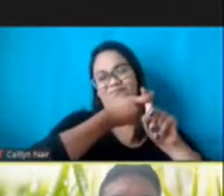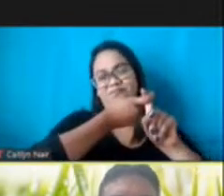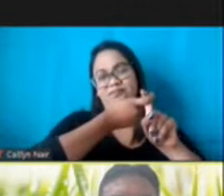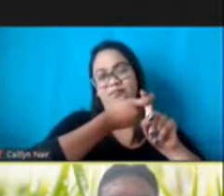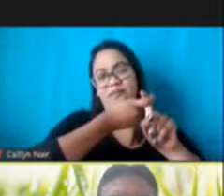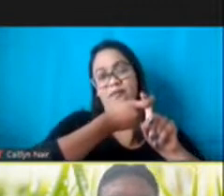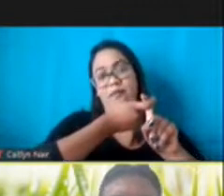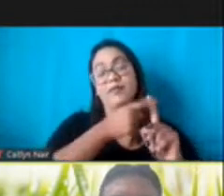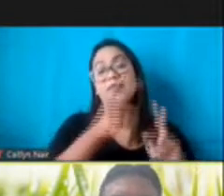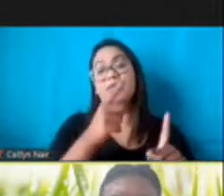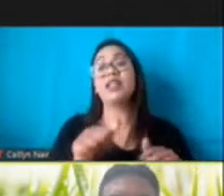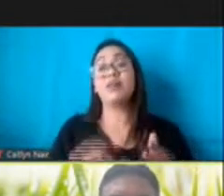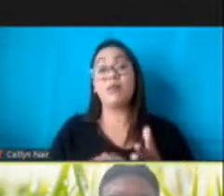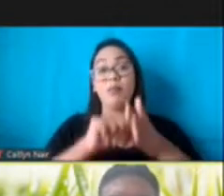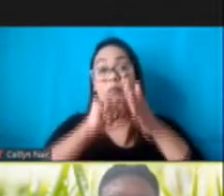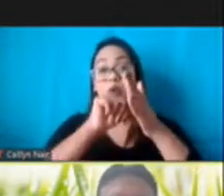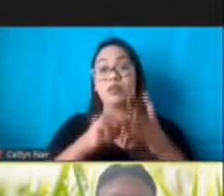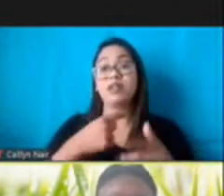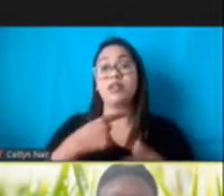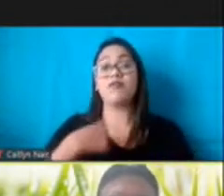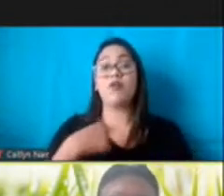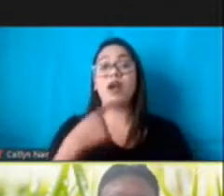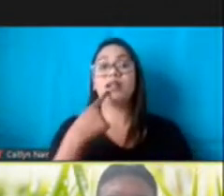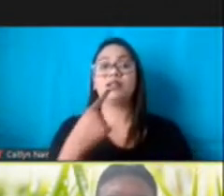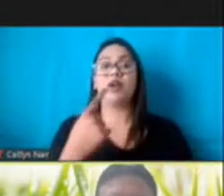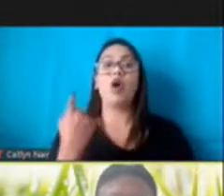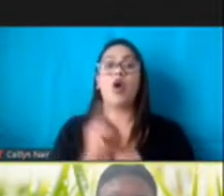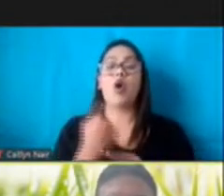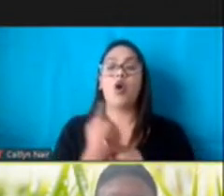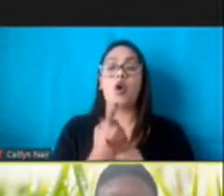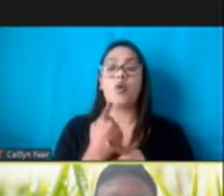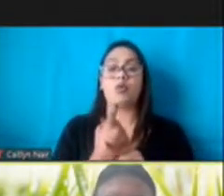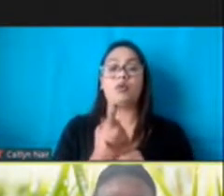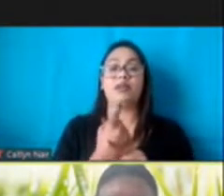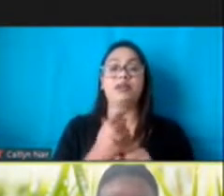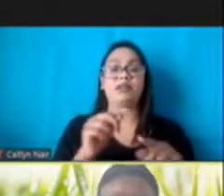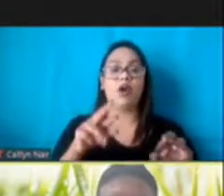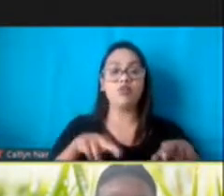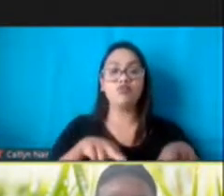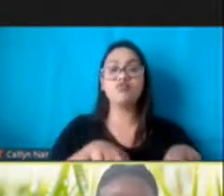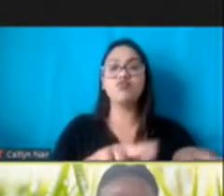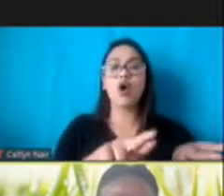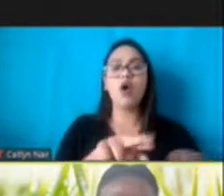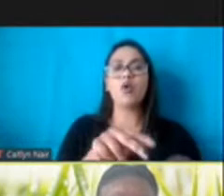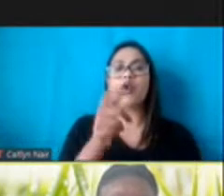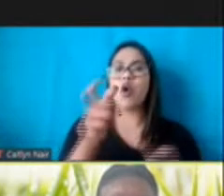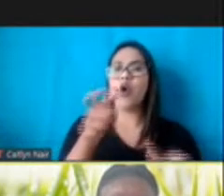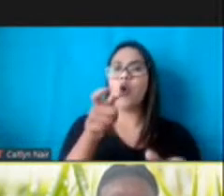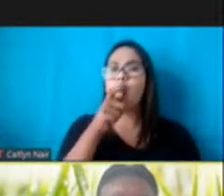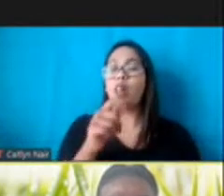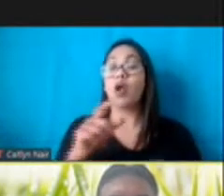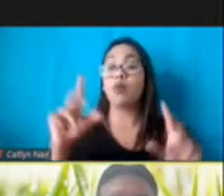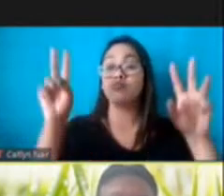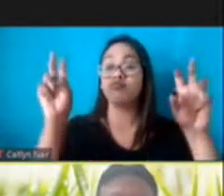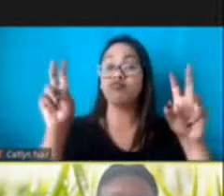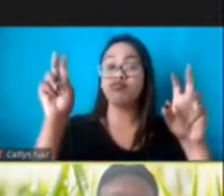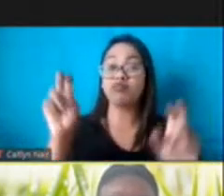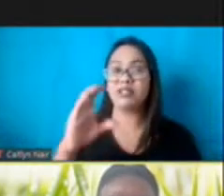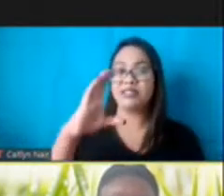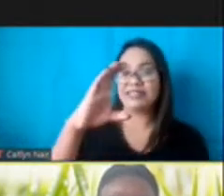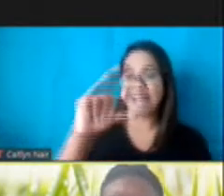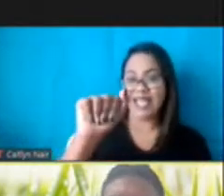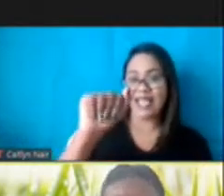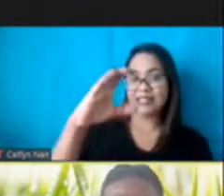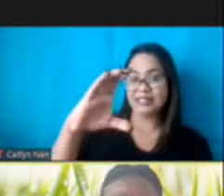away from this concept of calling what happens out on our roads an accident, because the term accident implies that it can't be